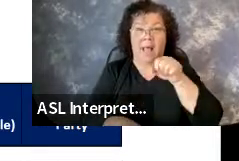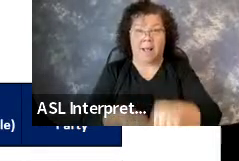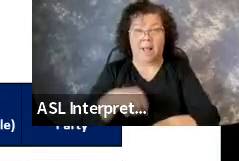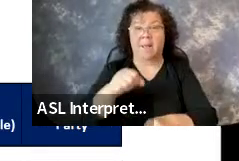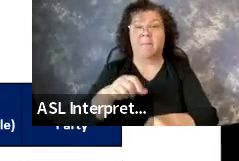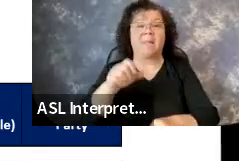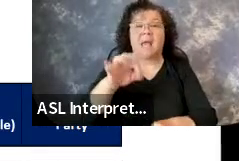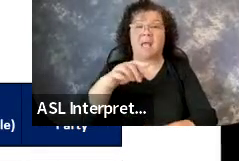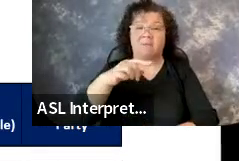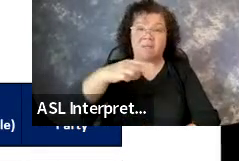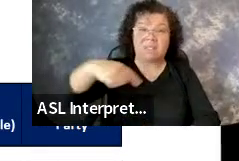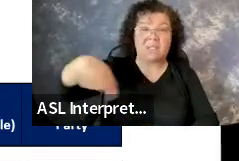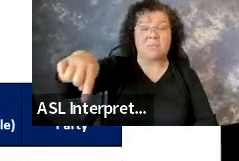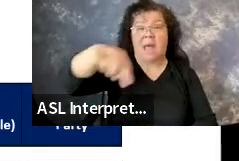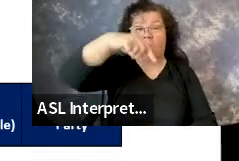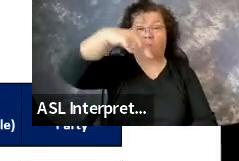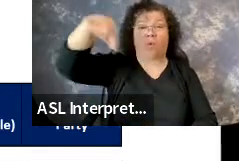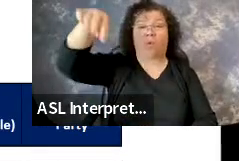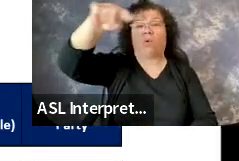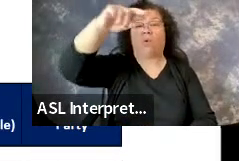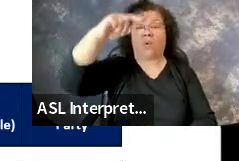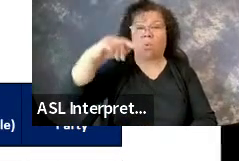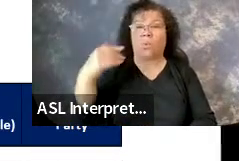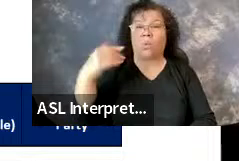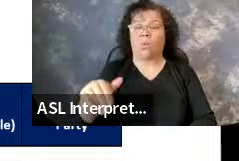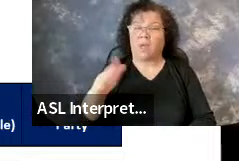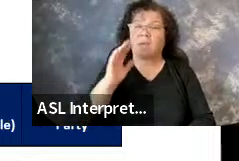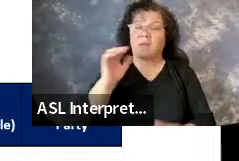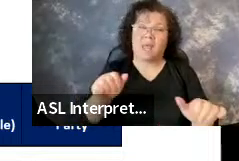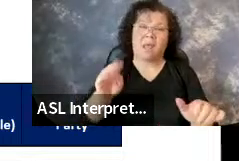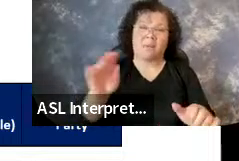it could be a dangerous descent.